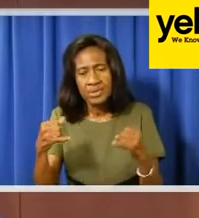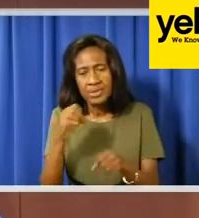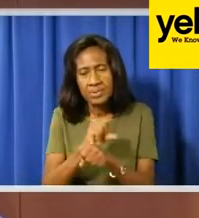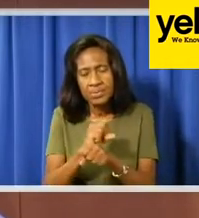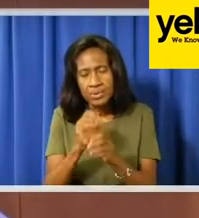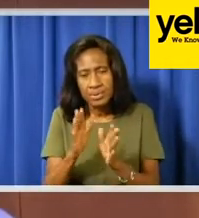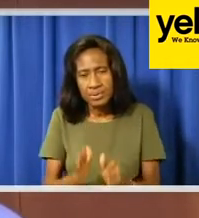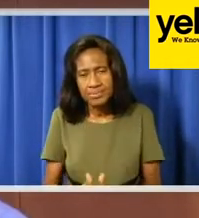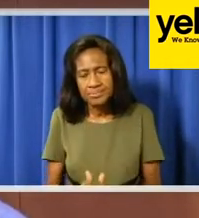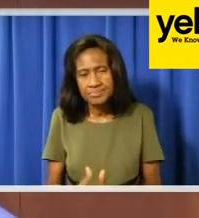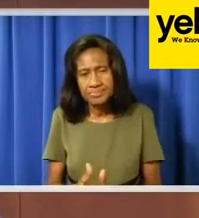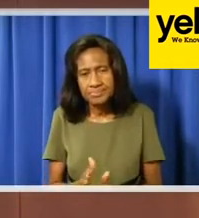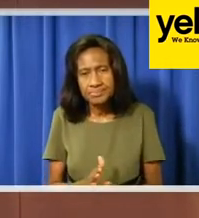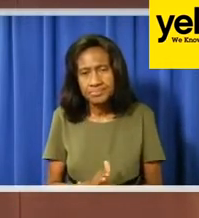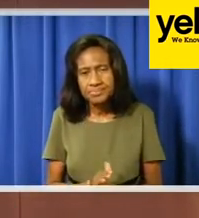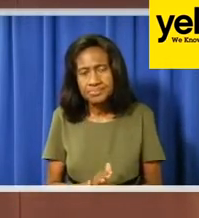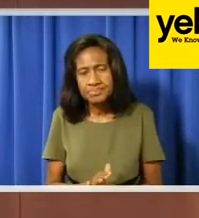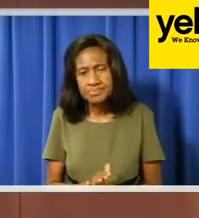be